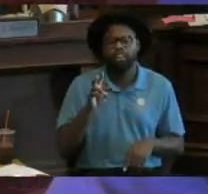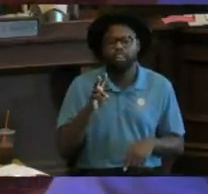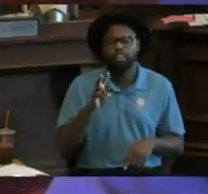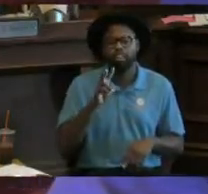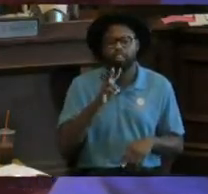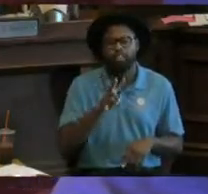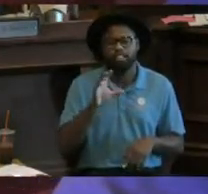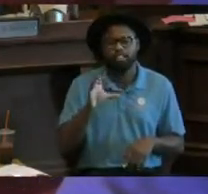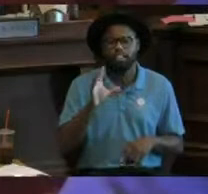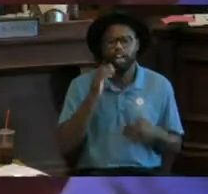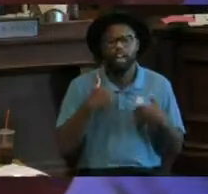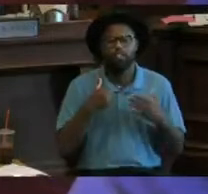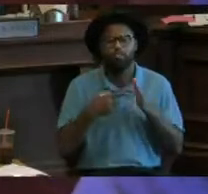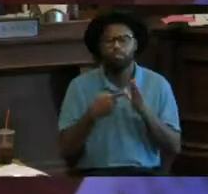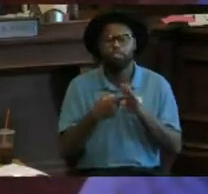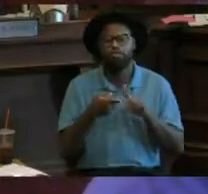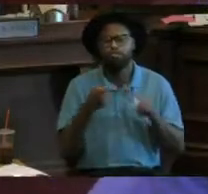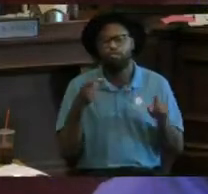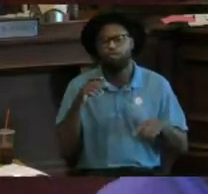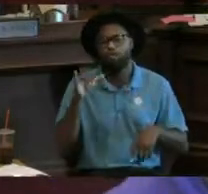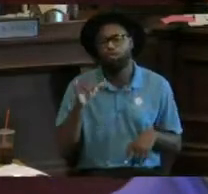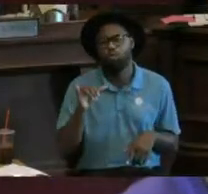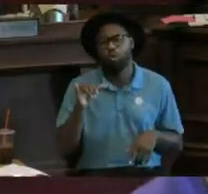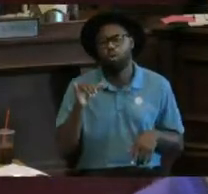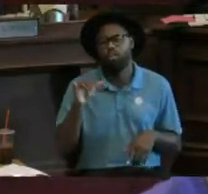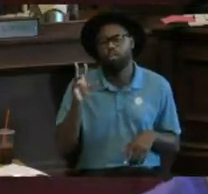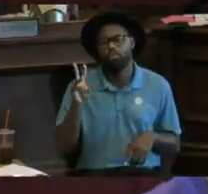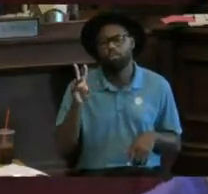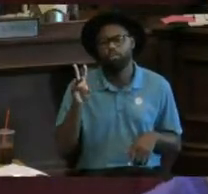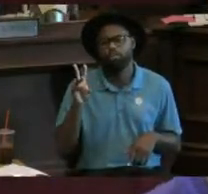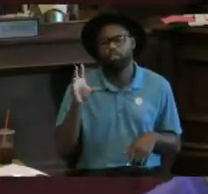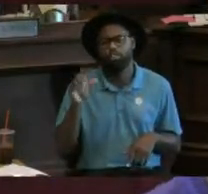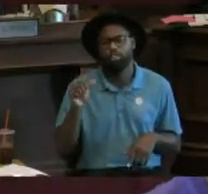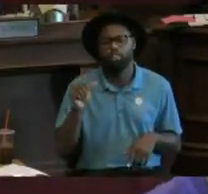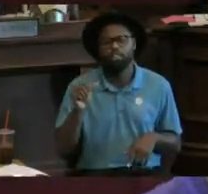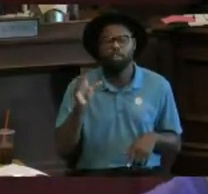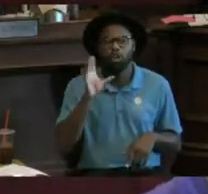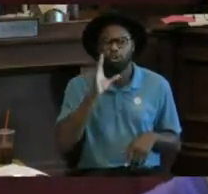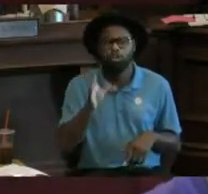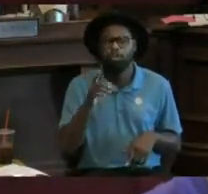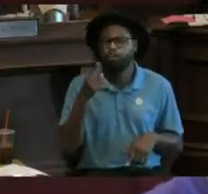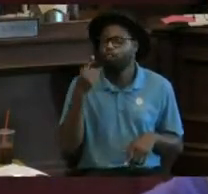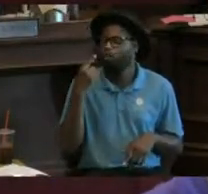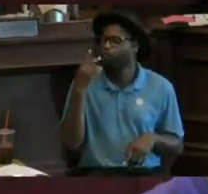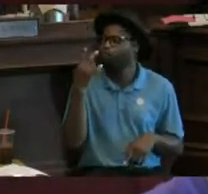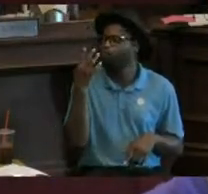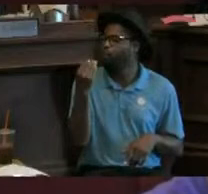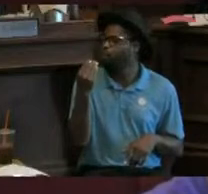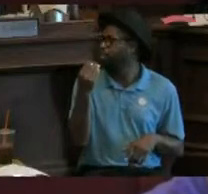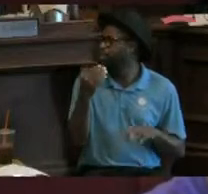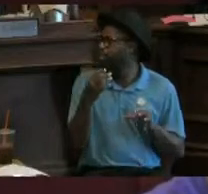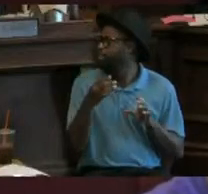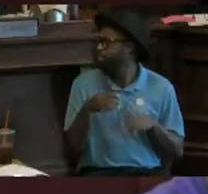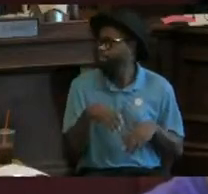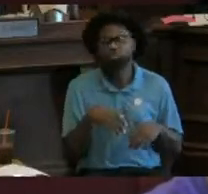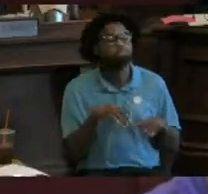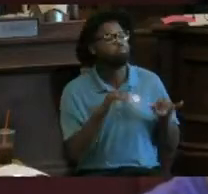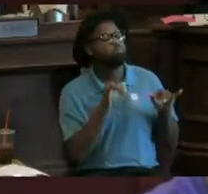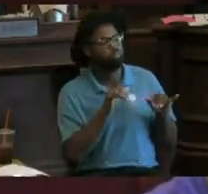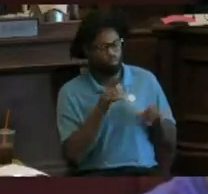we have a representative from the YW as well. It'll be for 14 of the 76 units. 14? Yes.